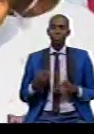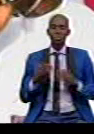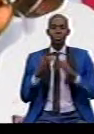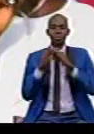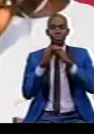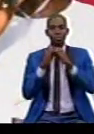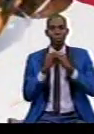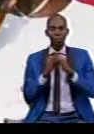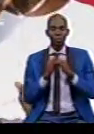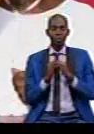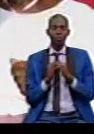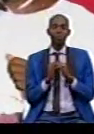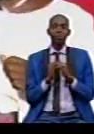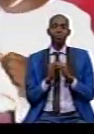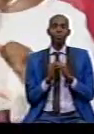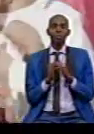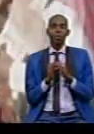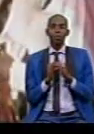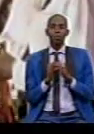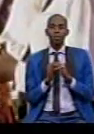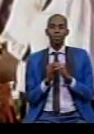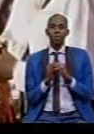spiritual confidence,